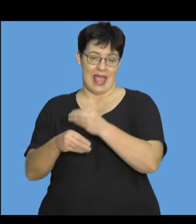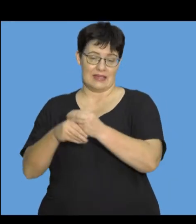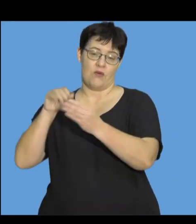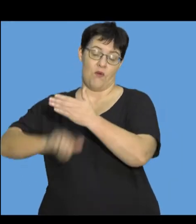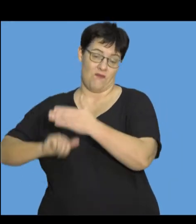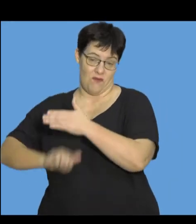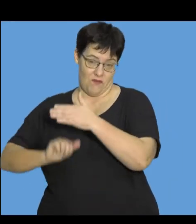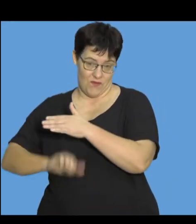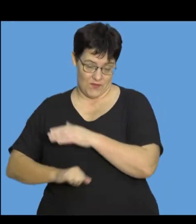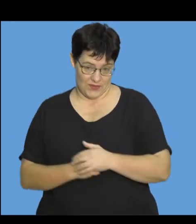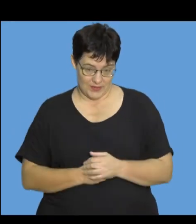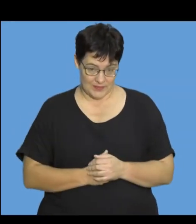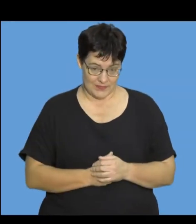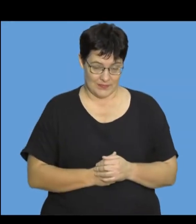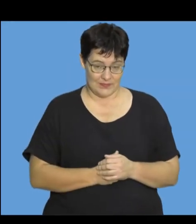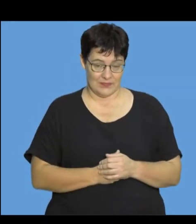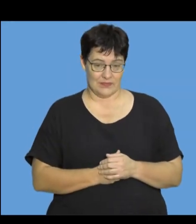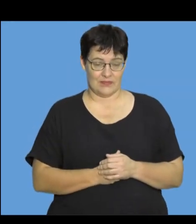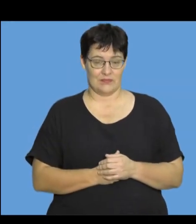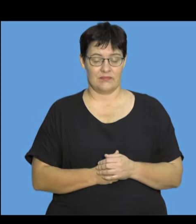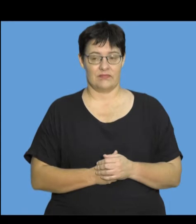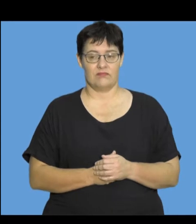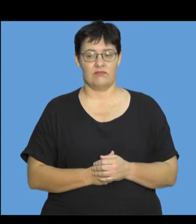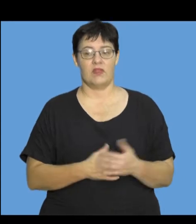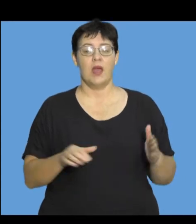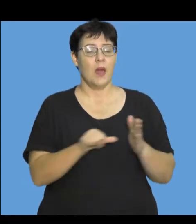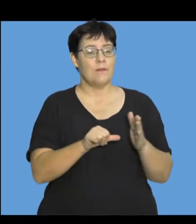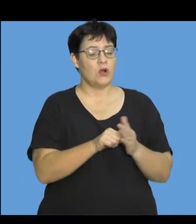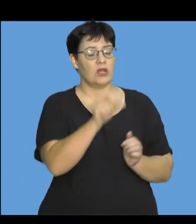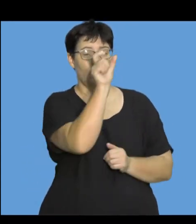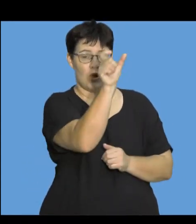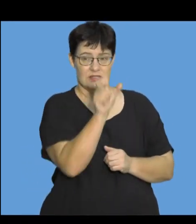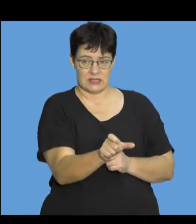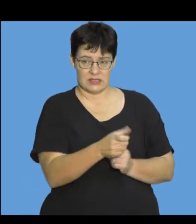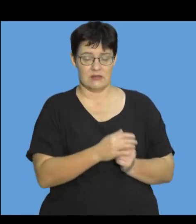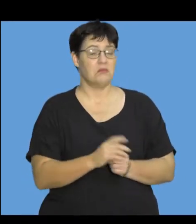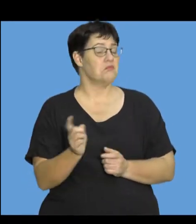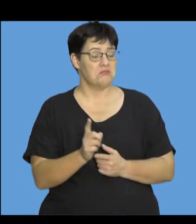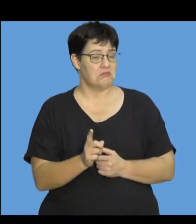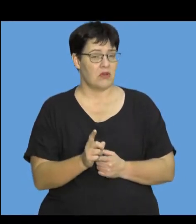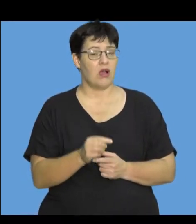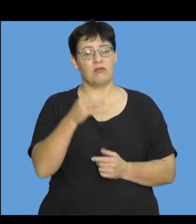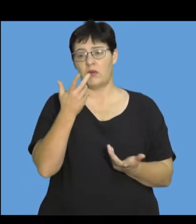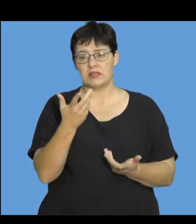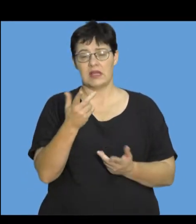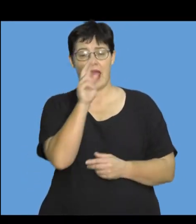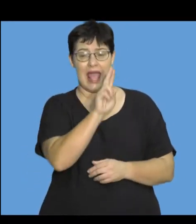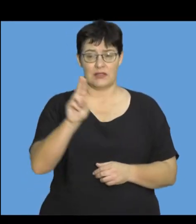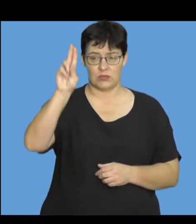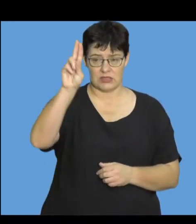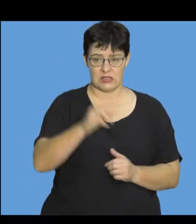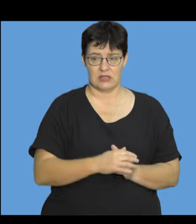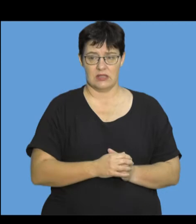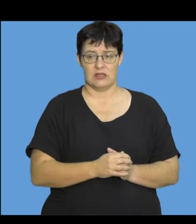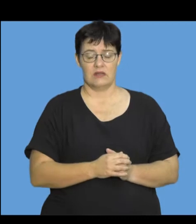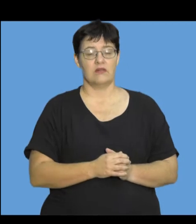adding and subtracting as well. Now, the key words for this lesson will be mainly the concept of an exponent